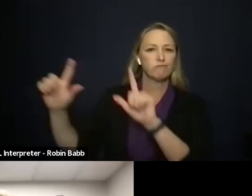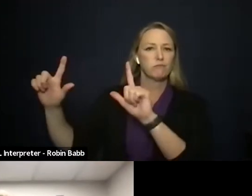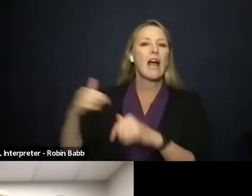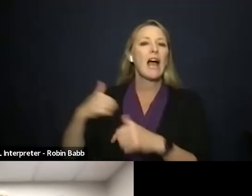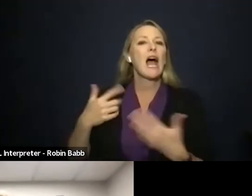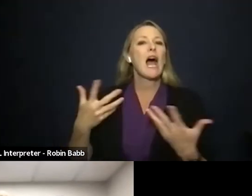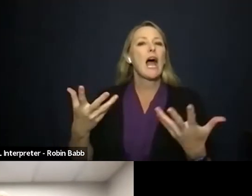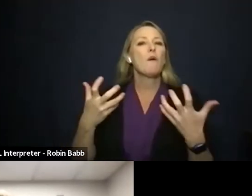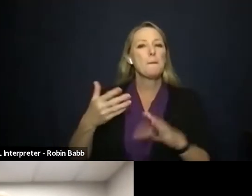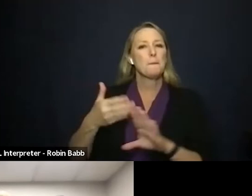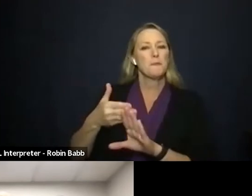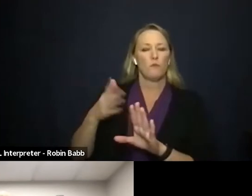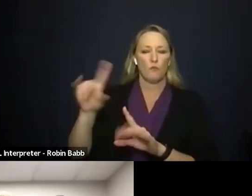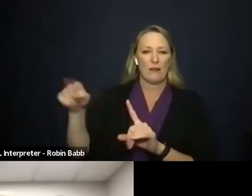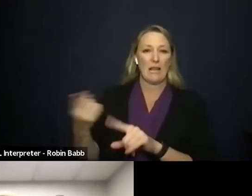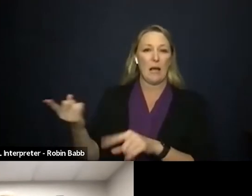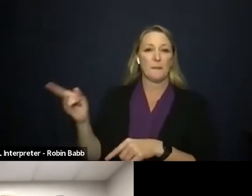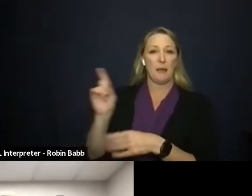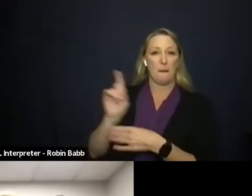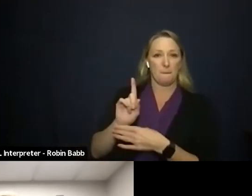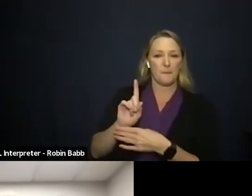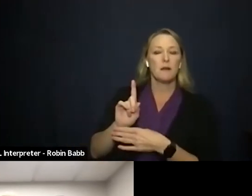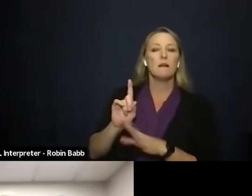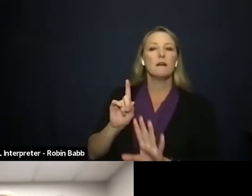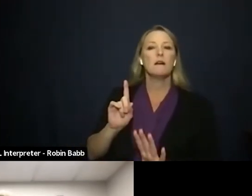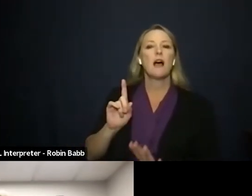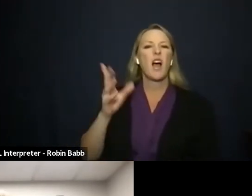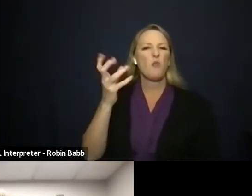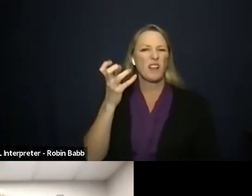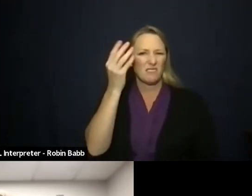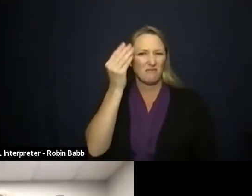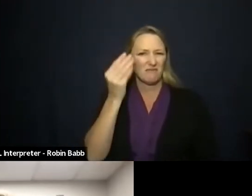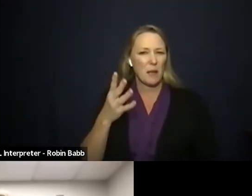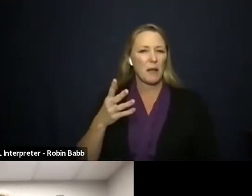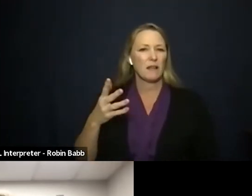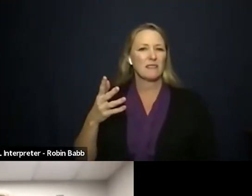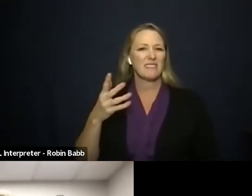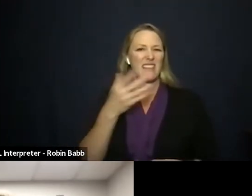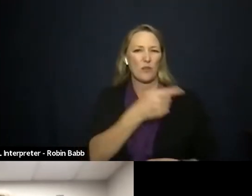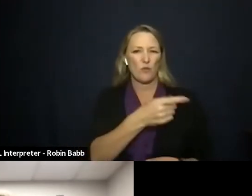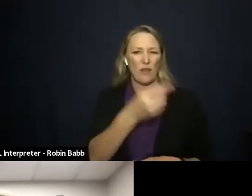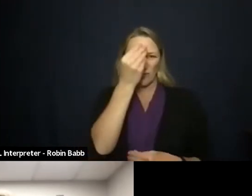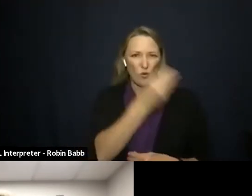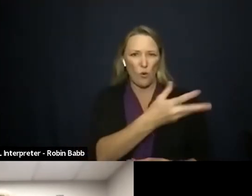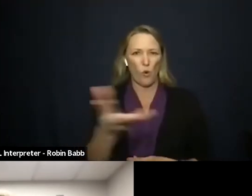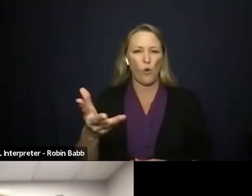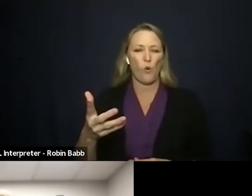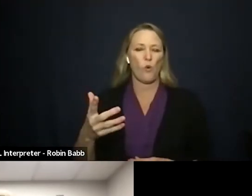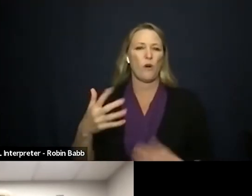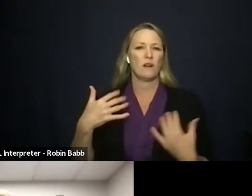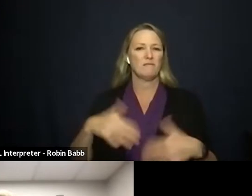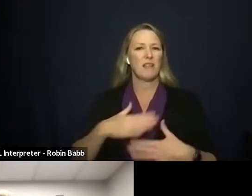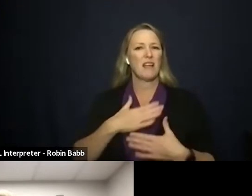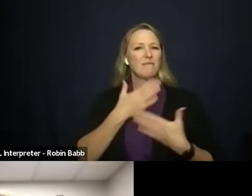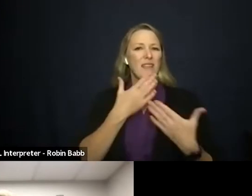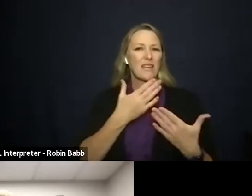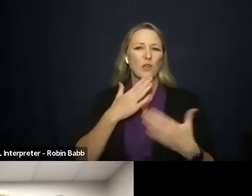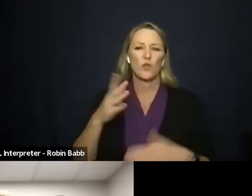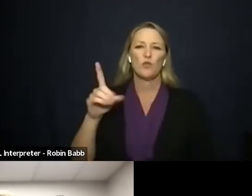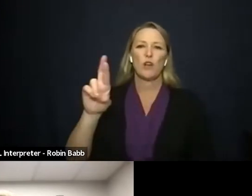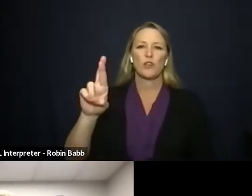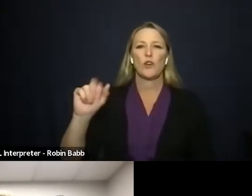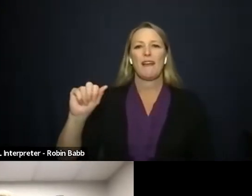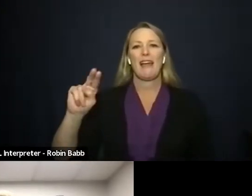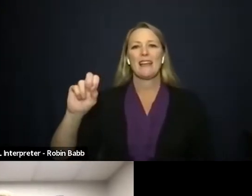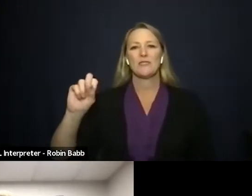just before as he comes up to the podium board members i i want to acknowledge publicly and my gratitude toward dr anser and dr dorian